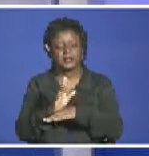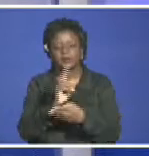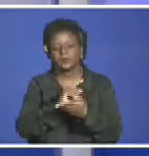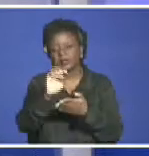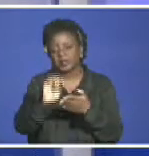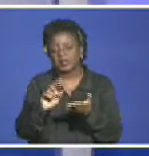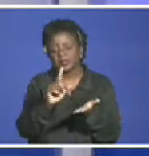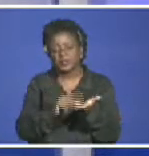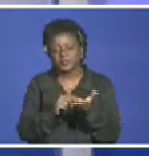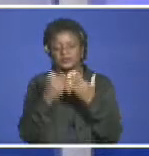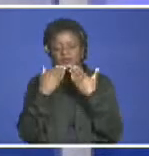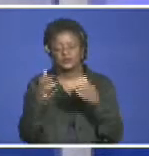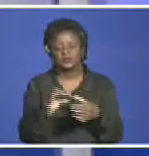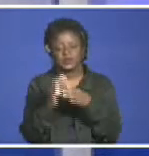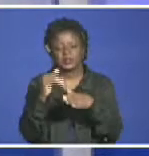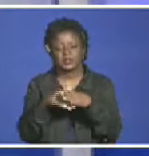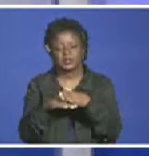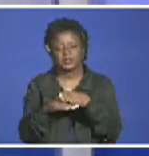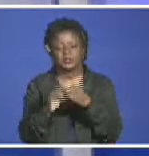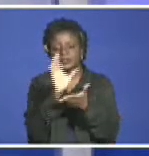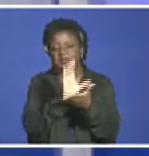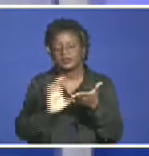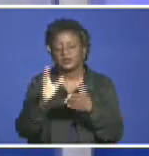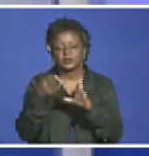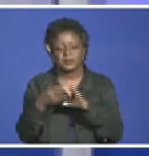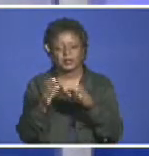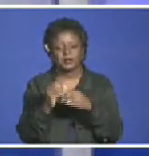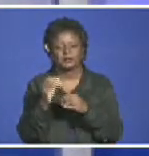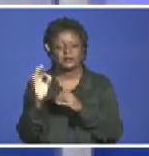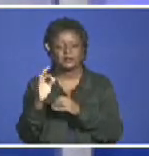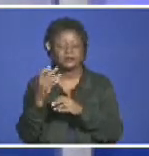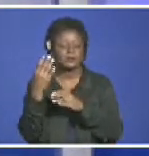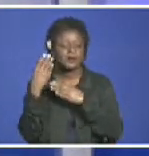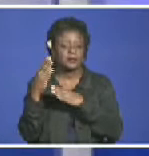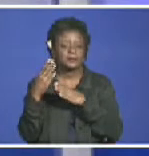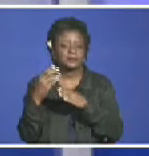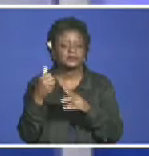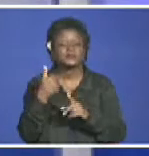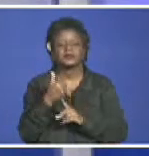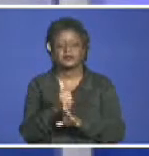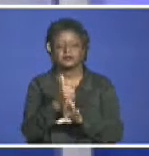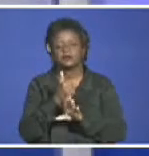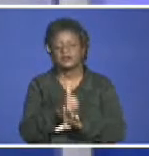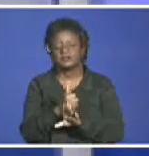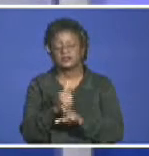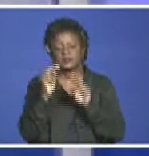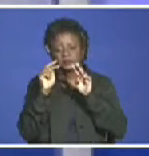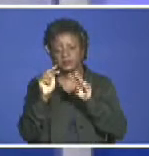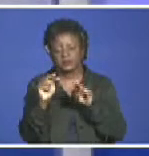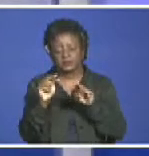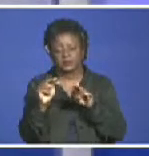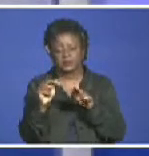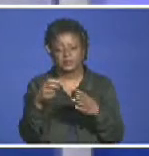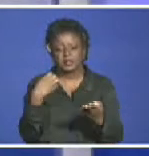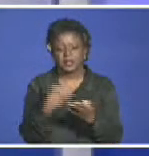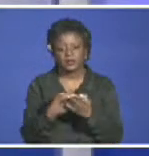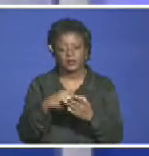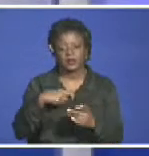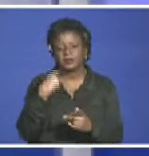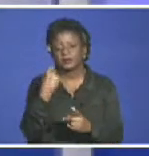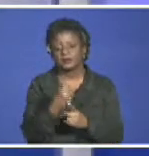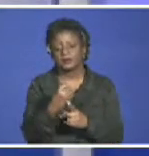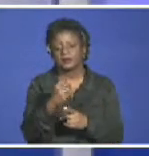Topping the news this Saturday, the Central Bank of the Bahamas aggressively monitoring the economic brunt of the COVID-19 pandemic on the